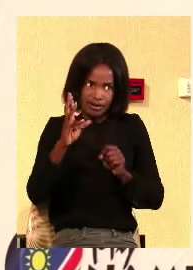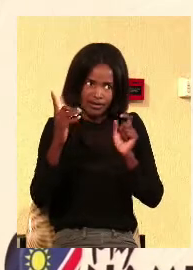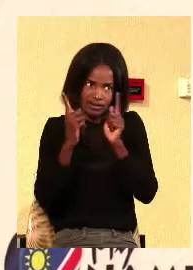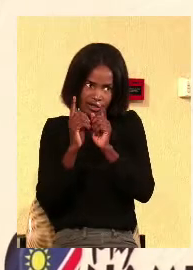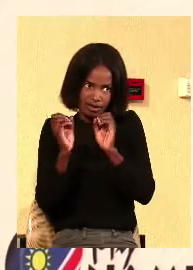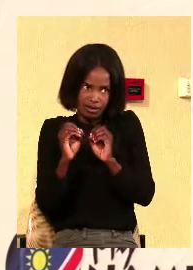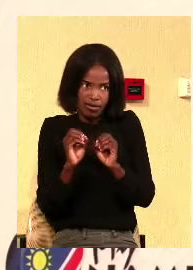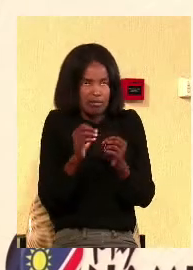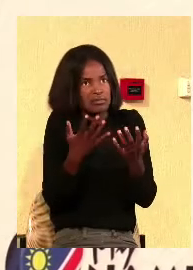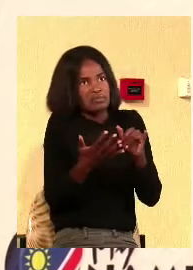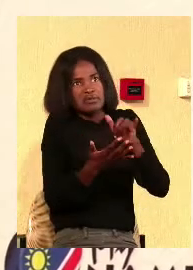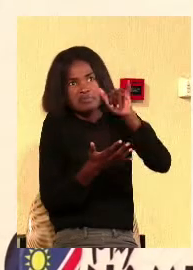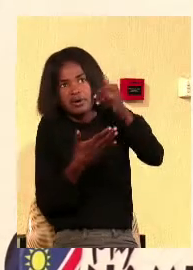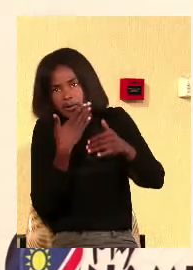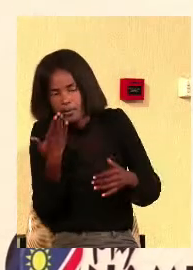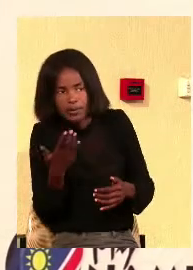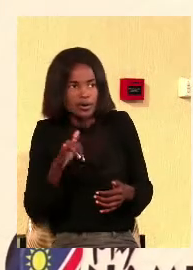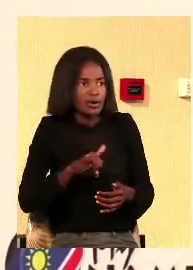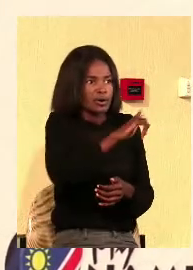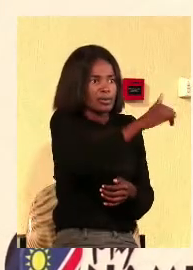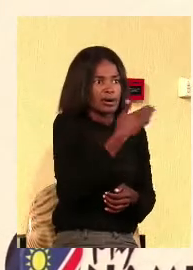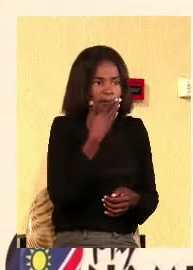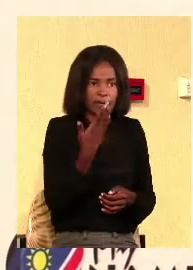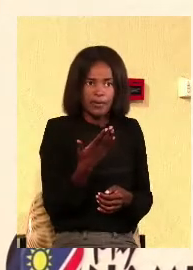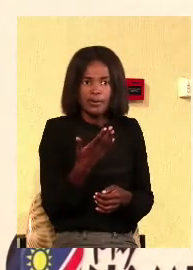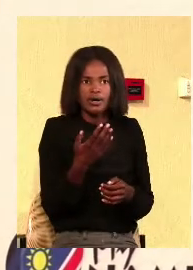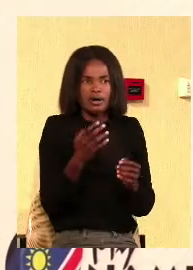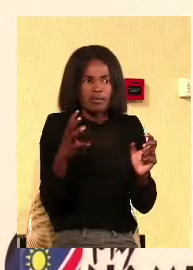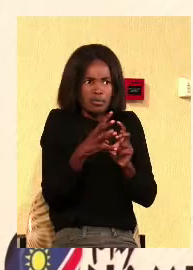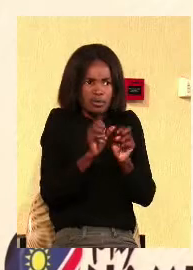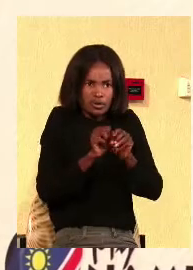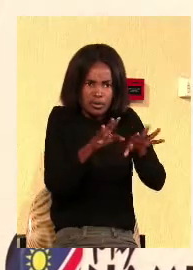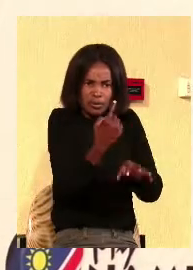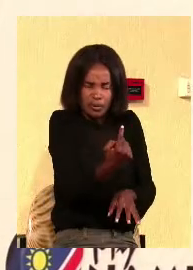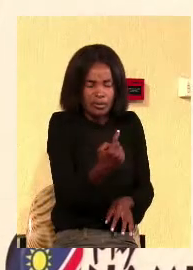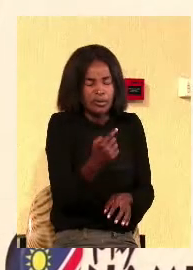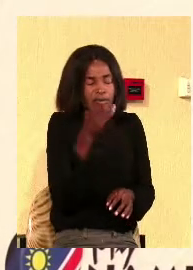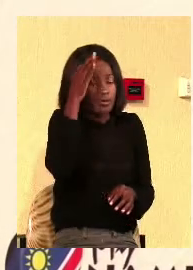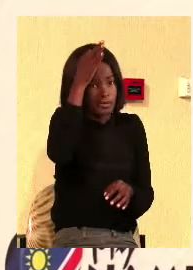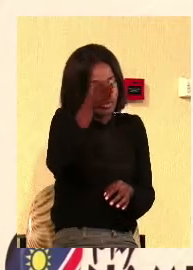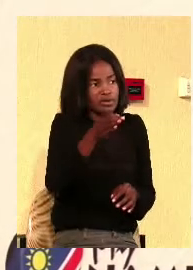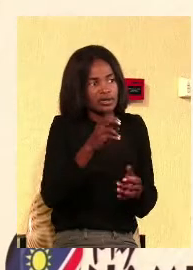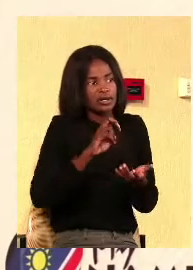transmission, then we have to make sure that we are